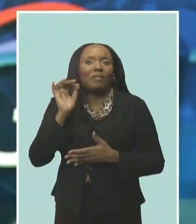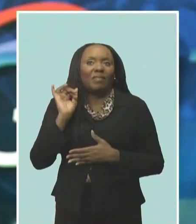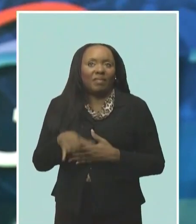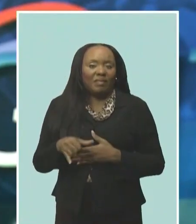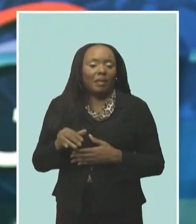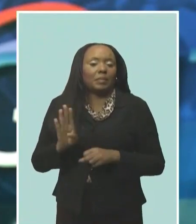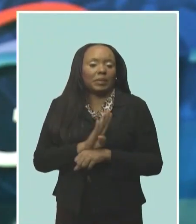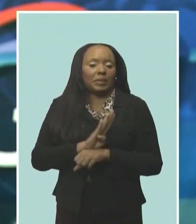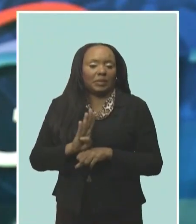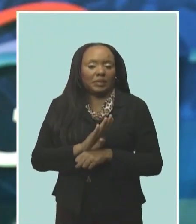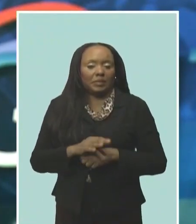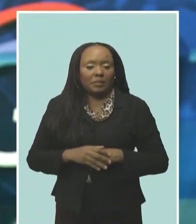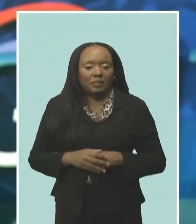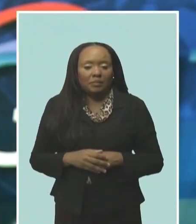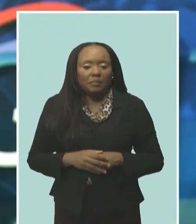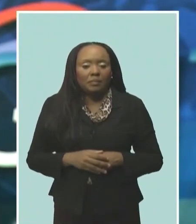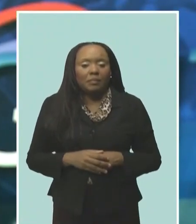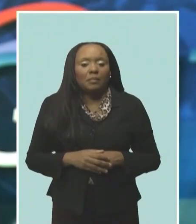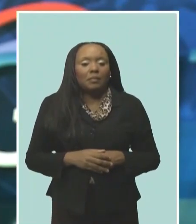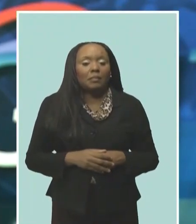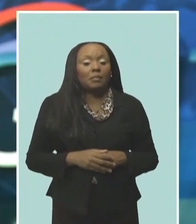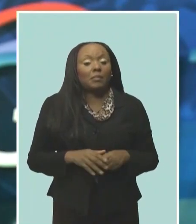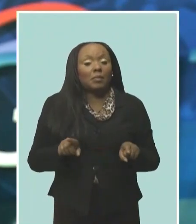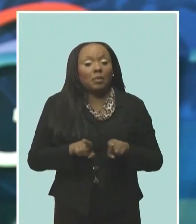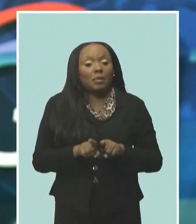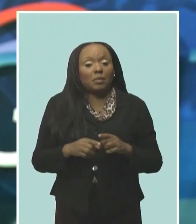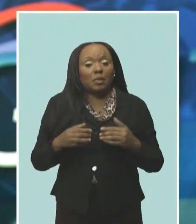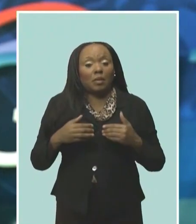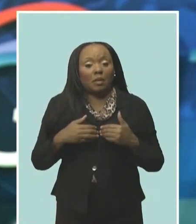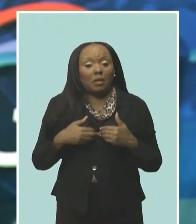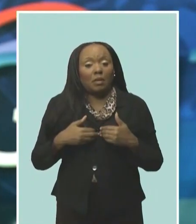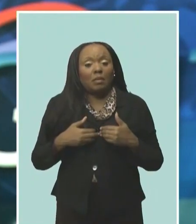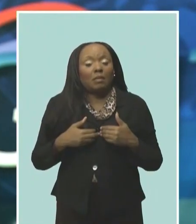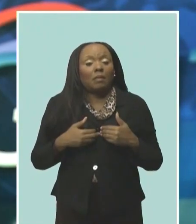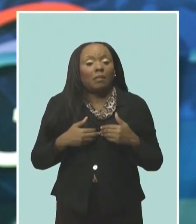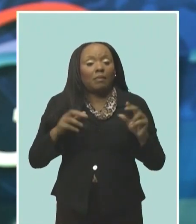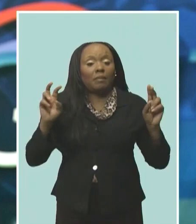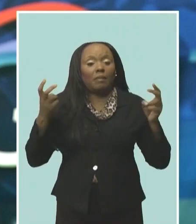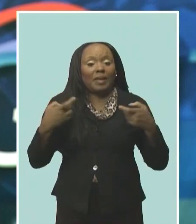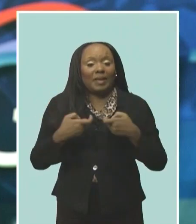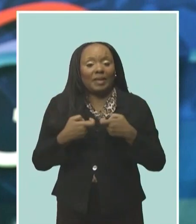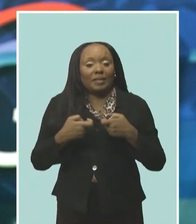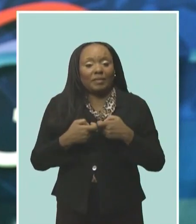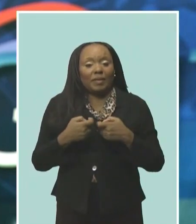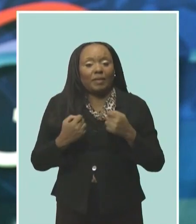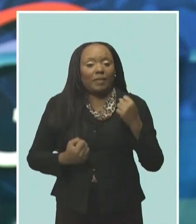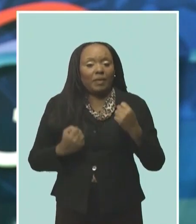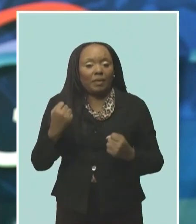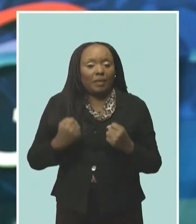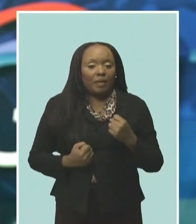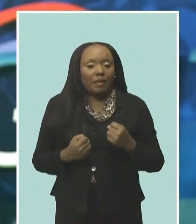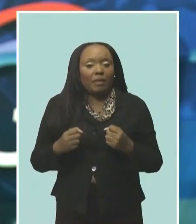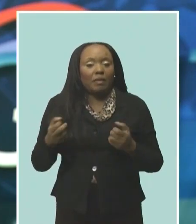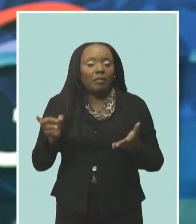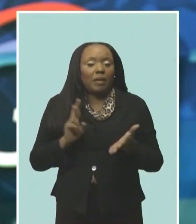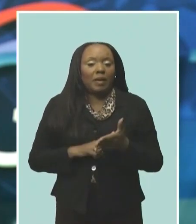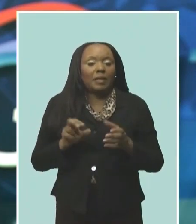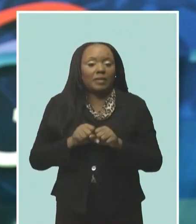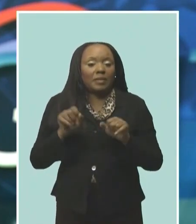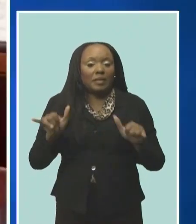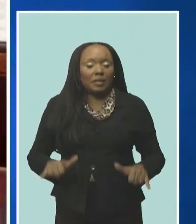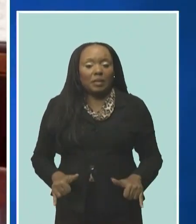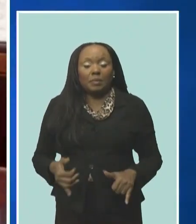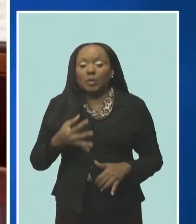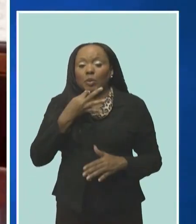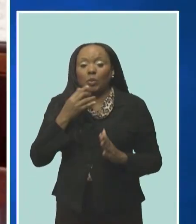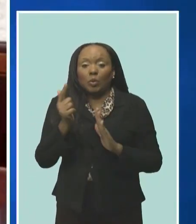Ms. Bradshaw provided an update on the planned electric vehicle registration system, noting legislation is coming soon.